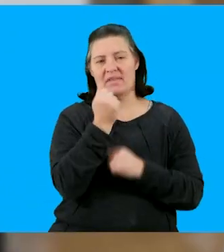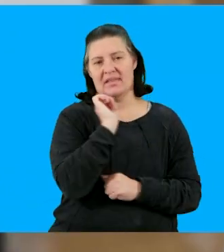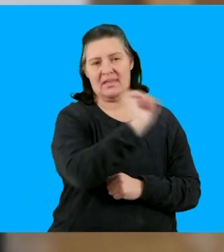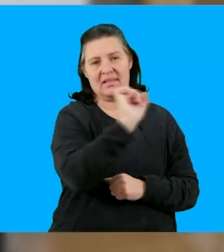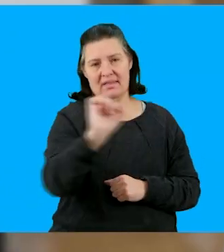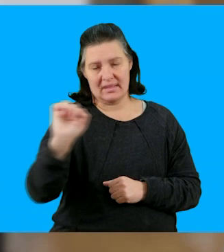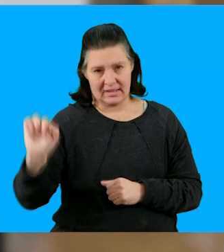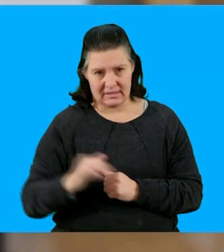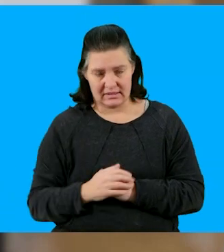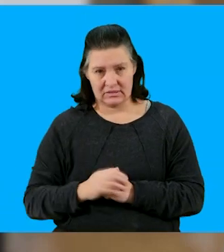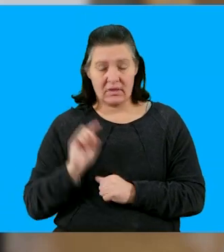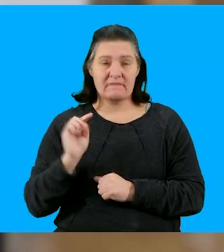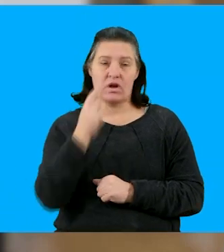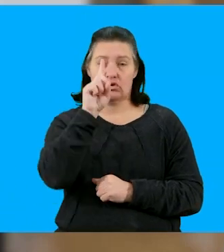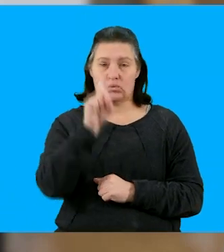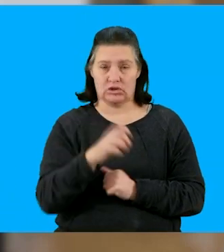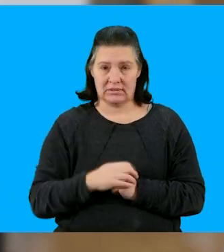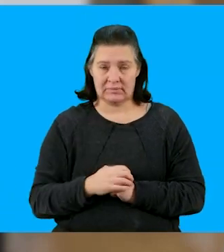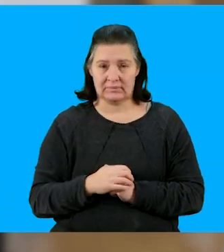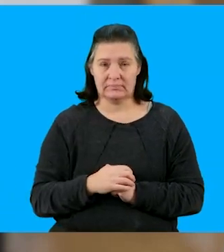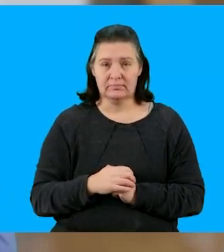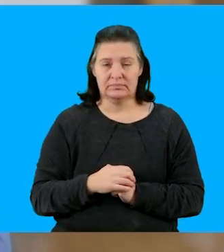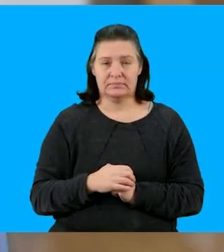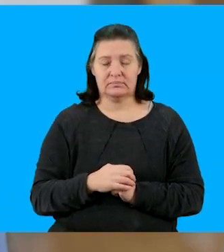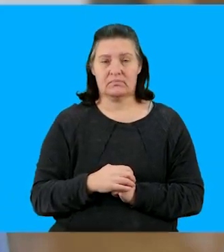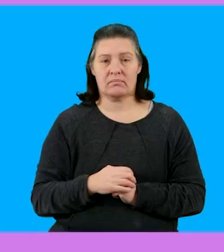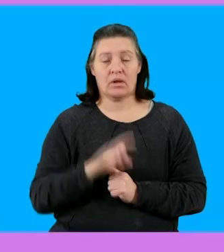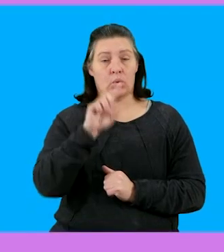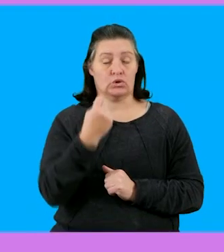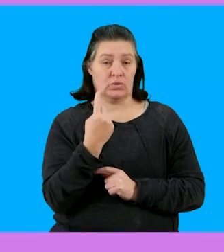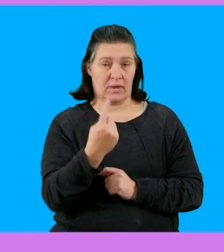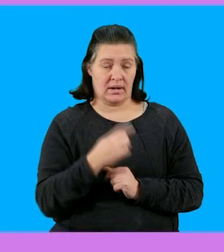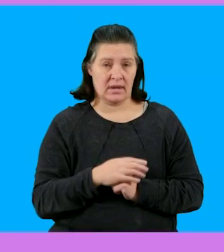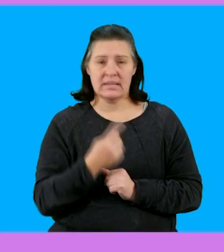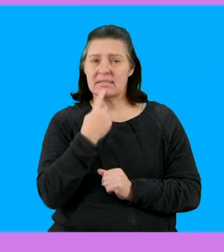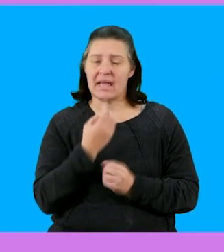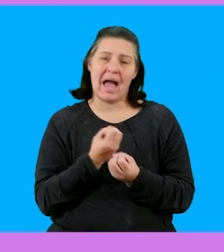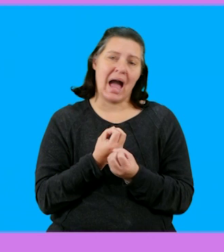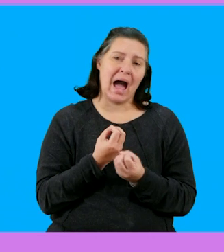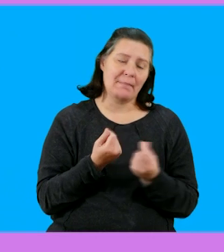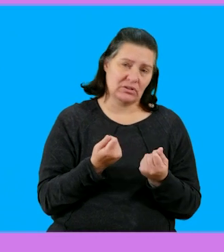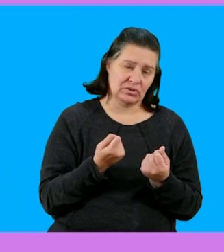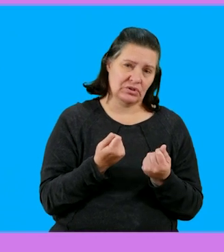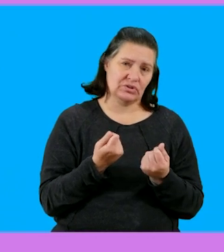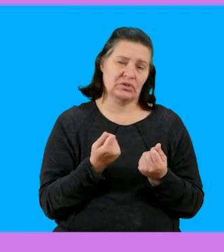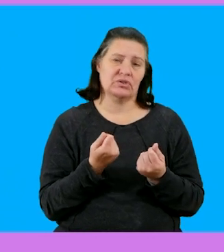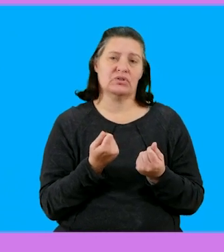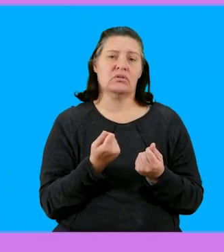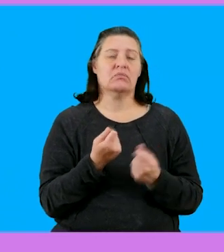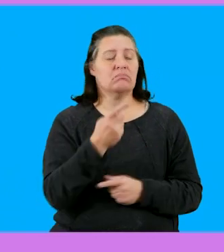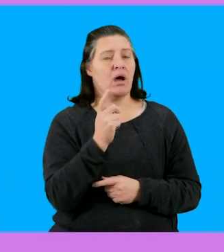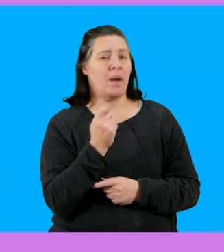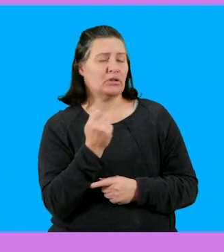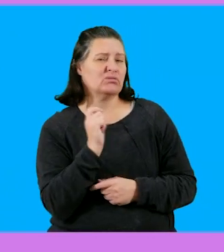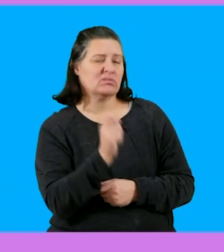structure. Okay, so let's look at our first question. Question number 1. It says how much, right? How